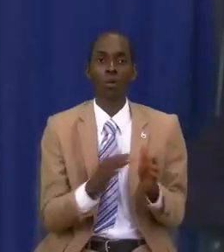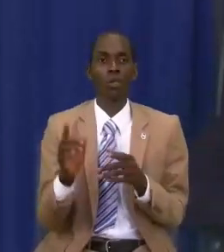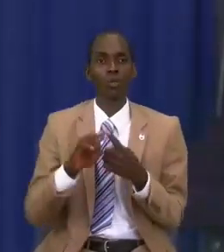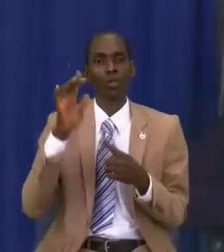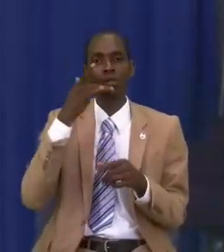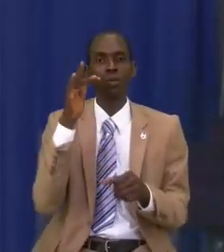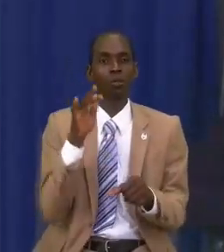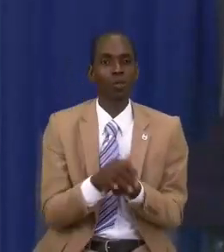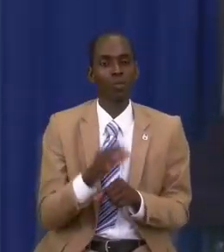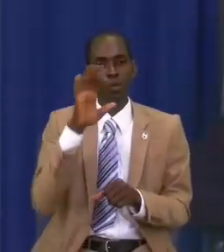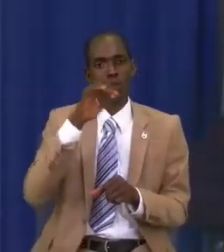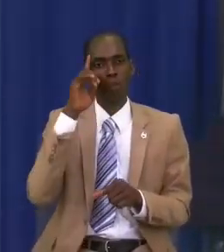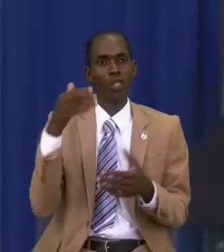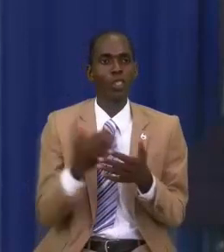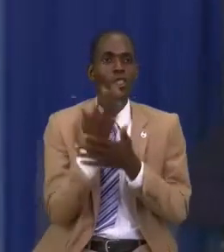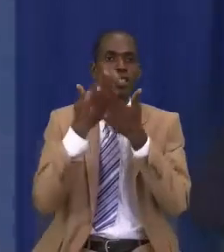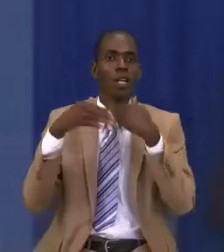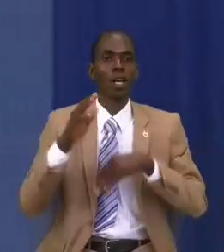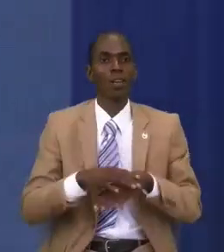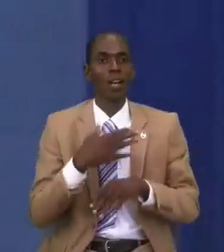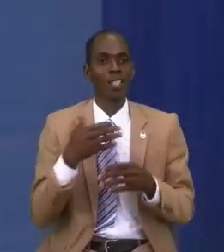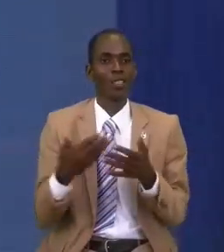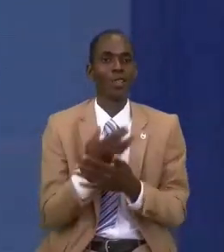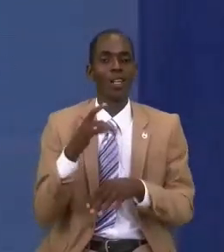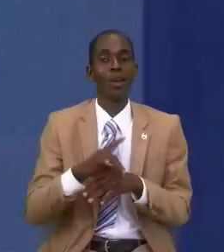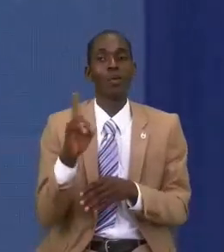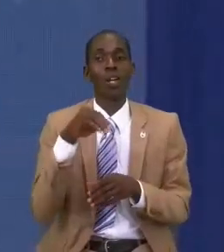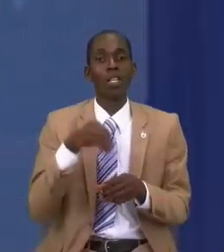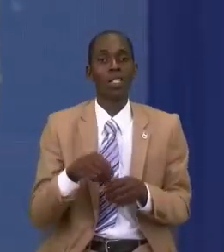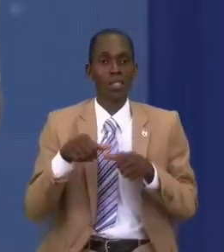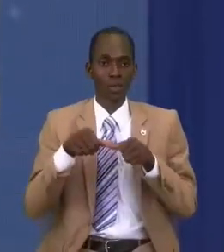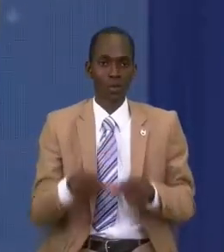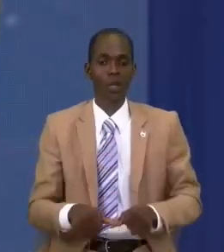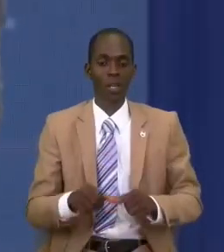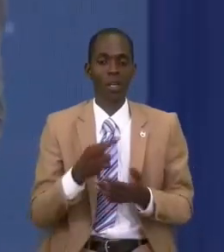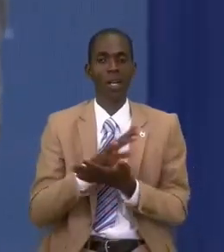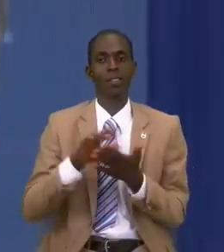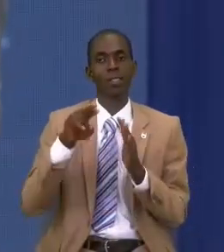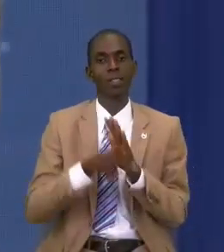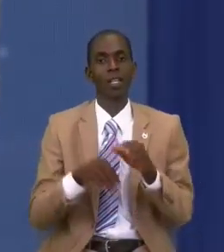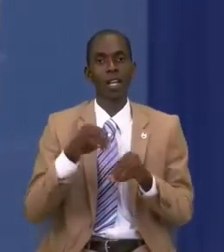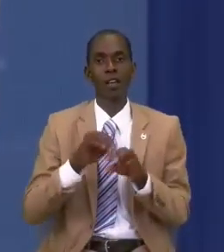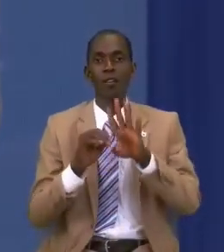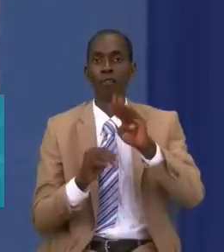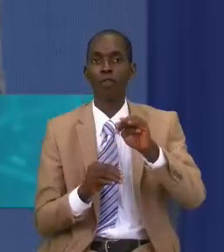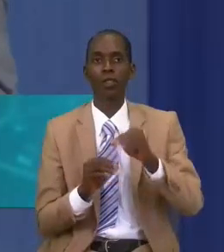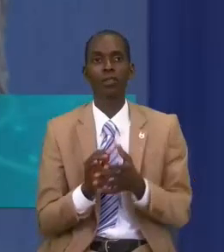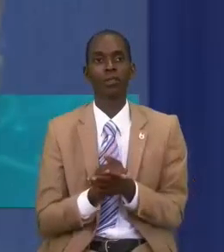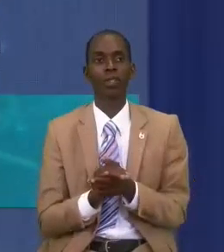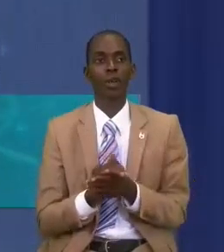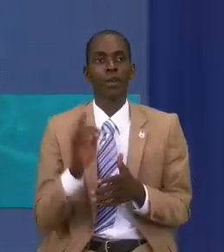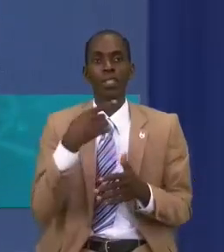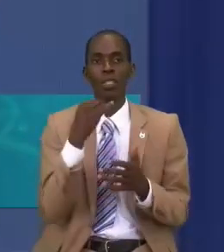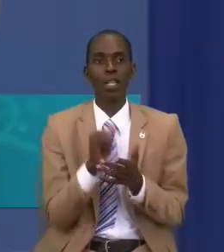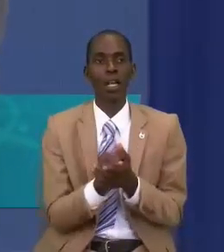wherein dwelleth righteousness. And then in verse 14, it says, therefore, beloved, seeing that